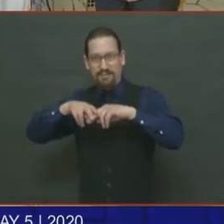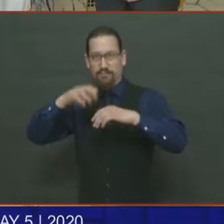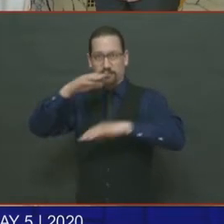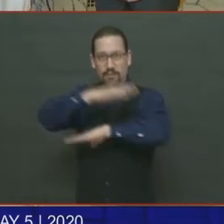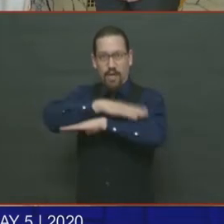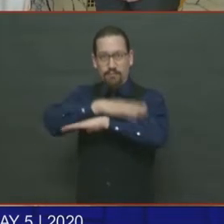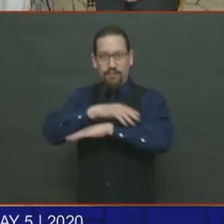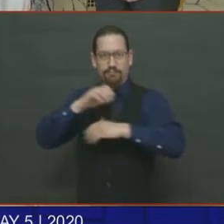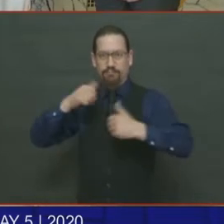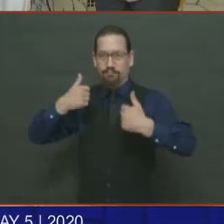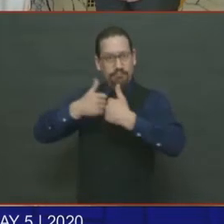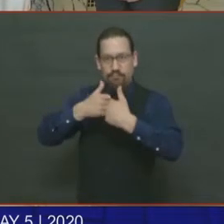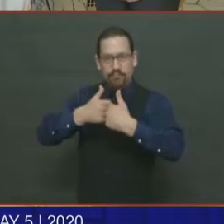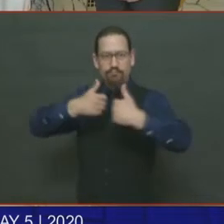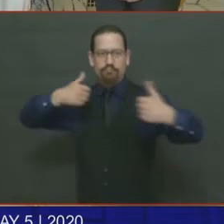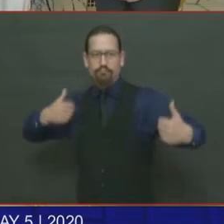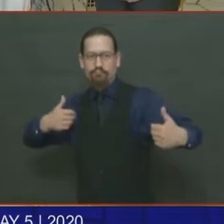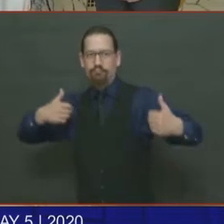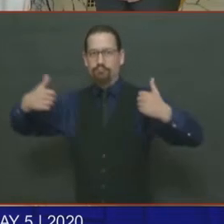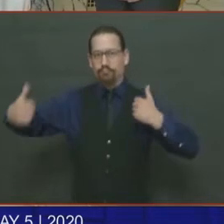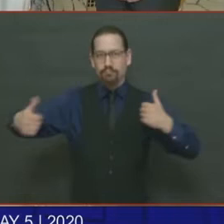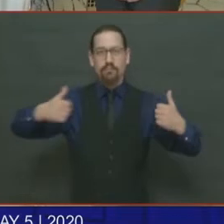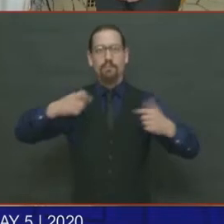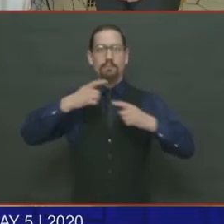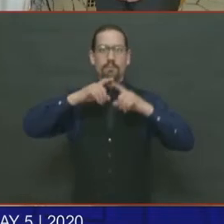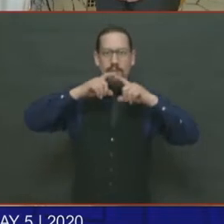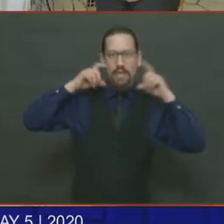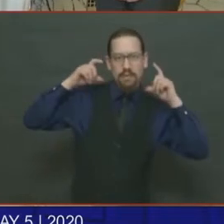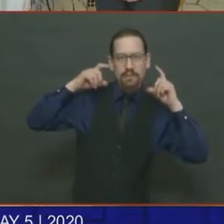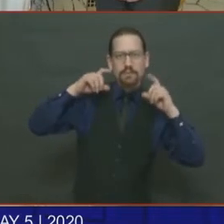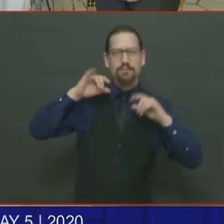be the new law, right? Like